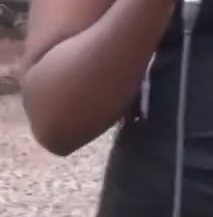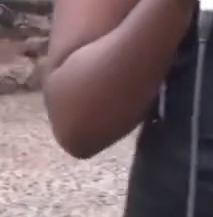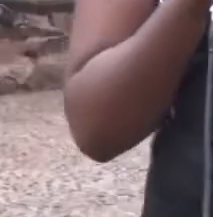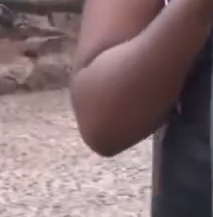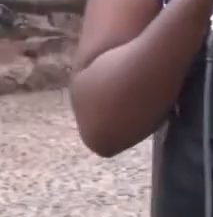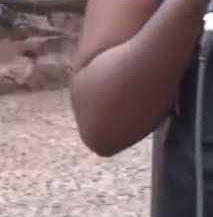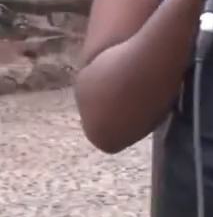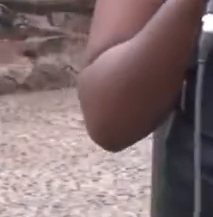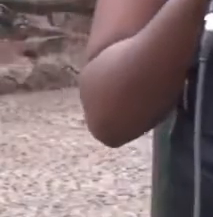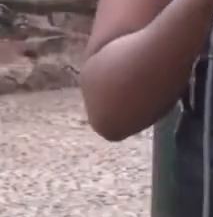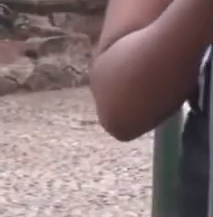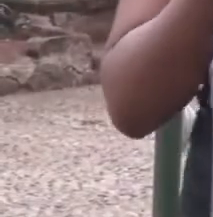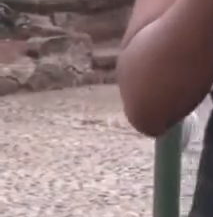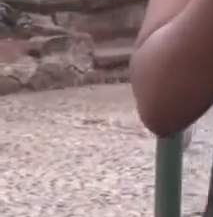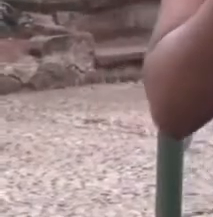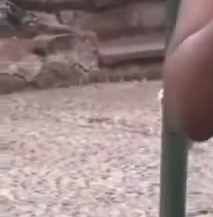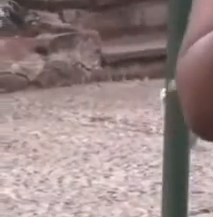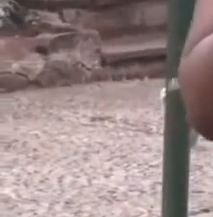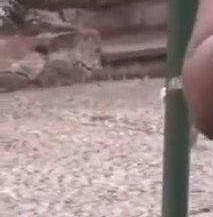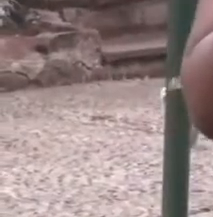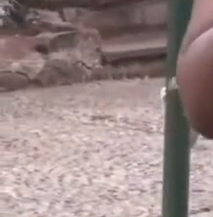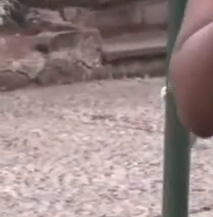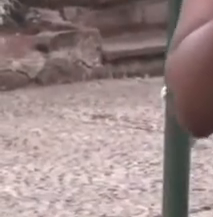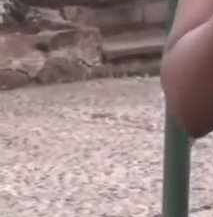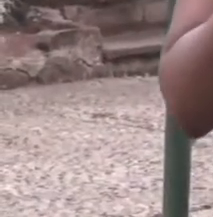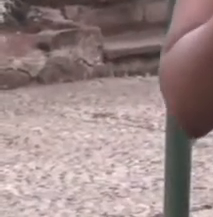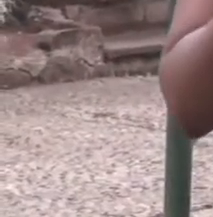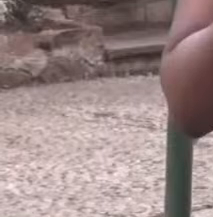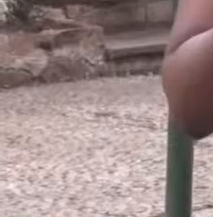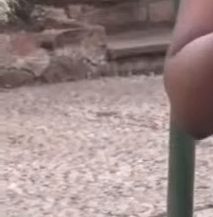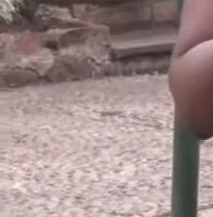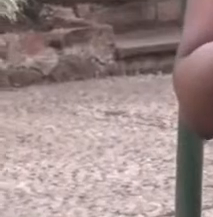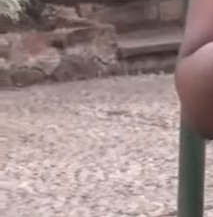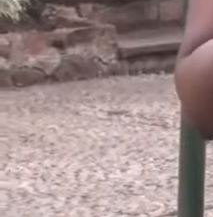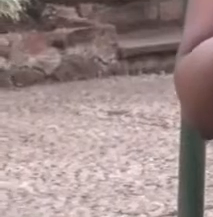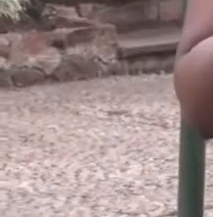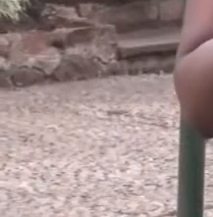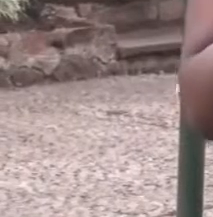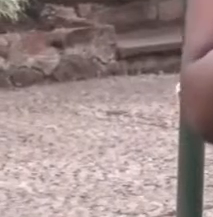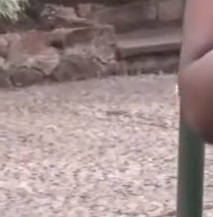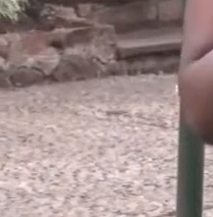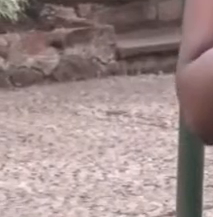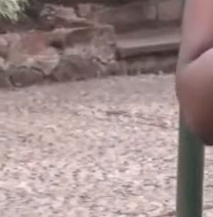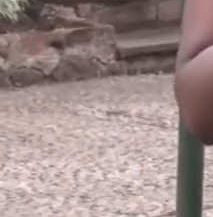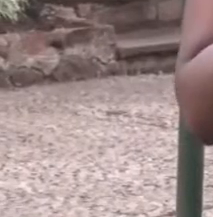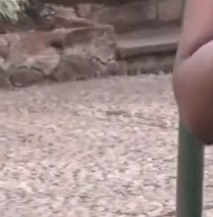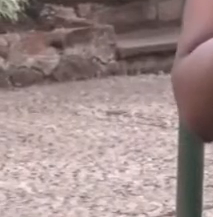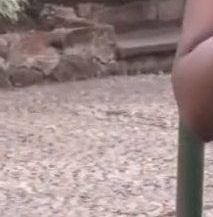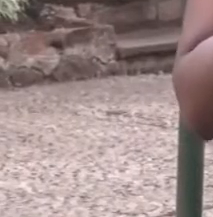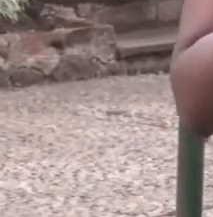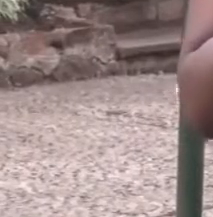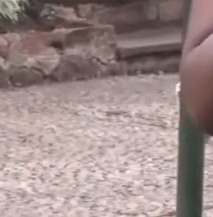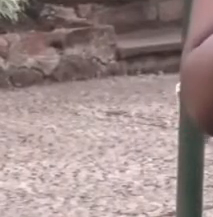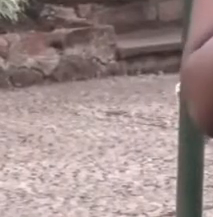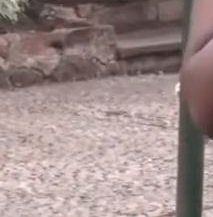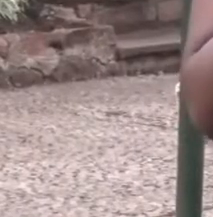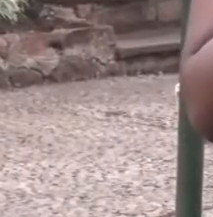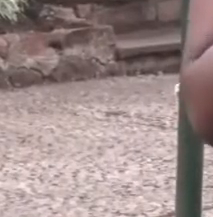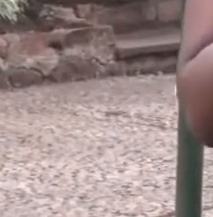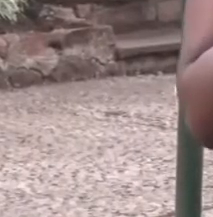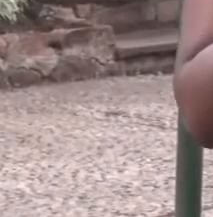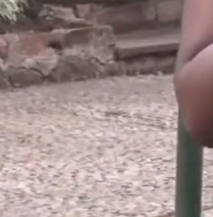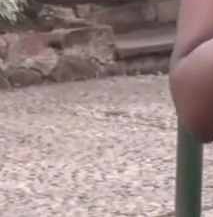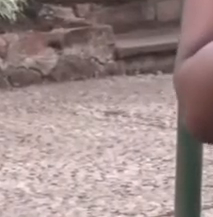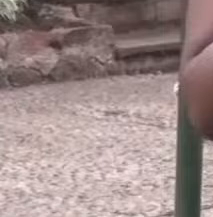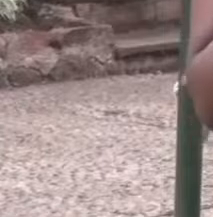of the Victoria Falls. So today is going to be a beautiful day. But before I get into today, I want to tell you